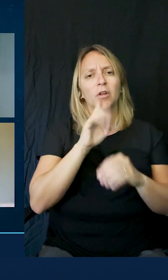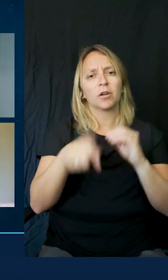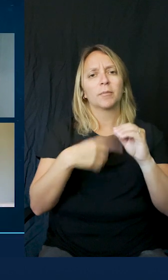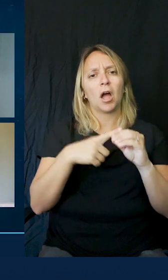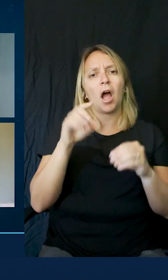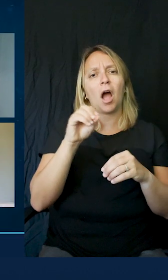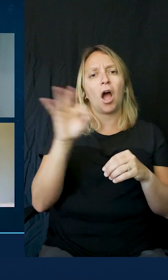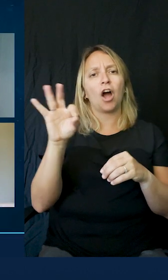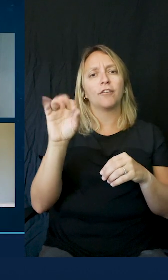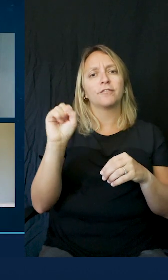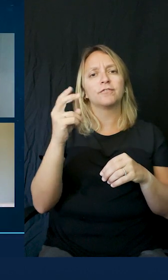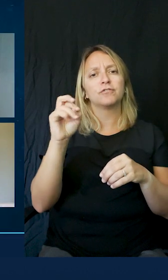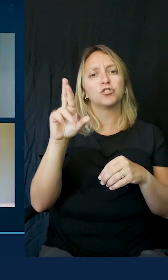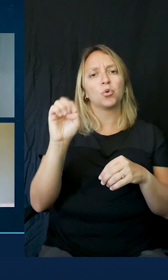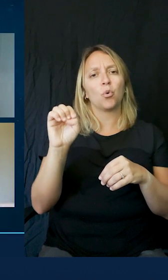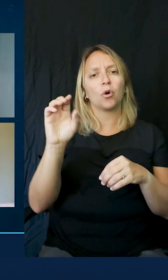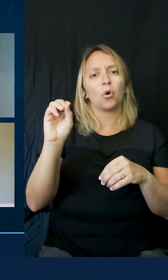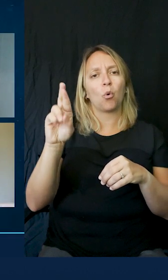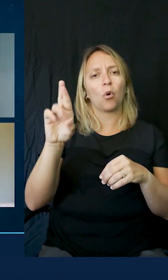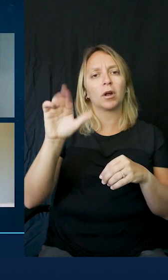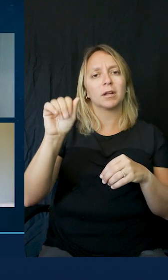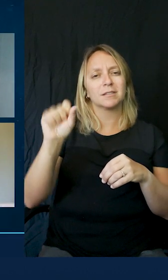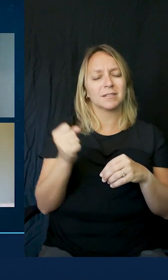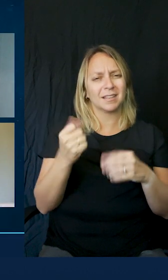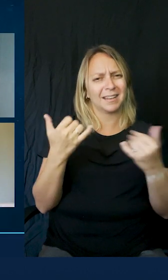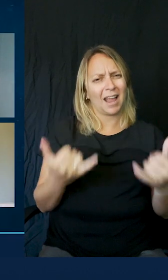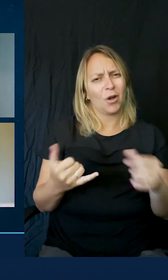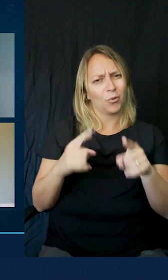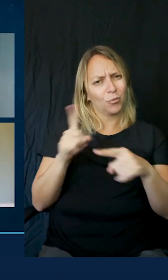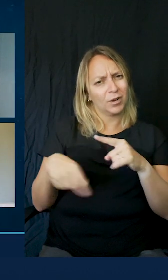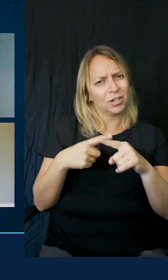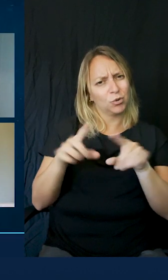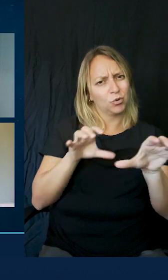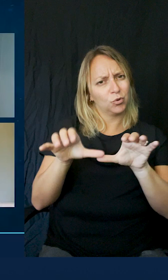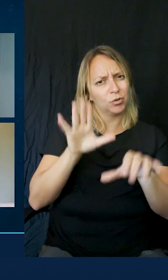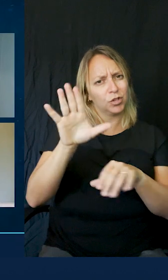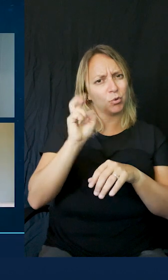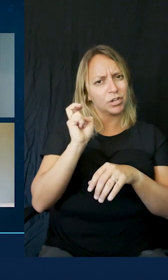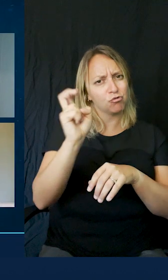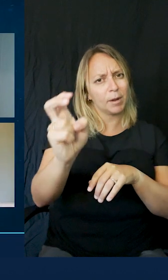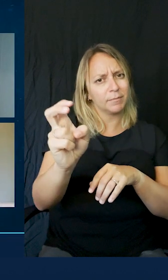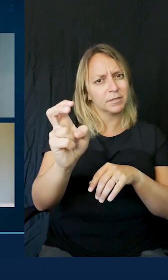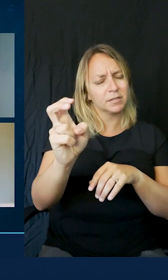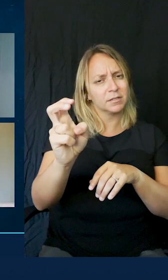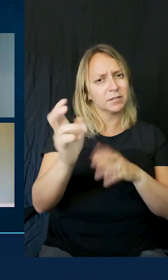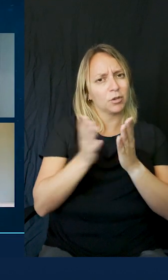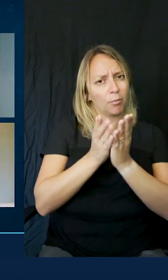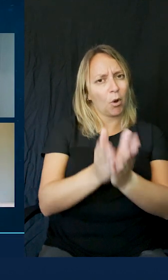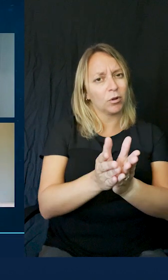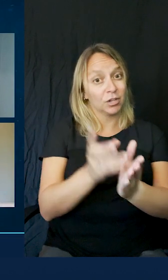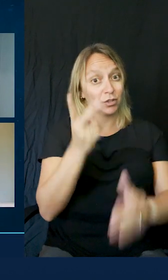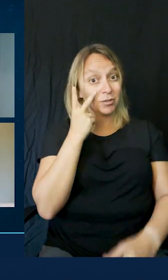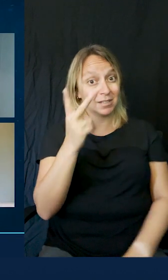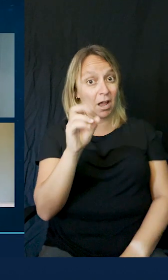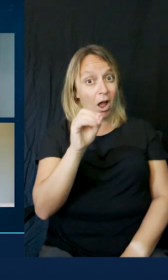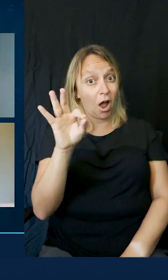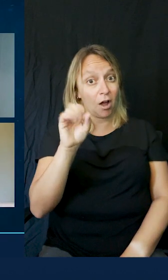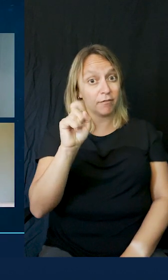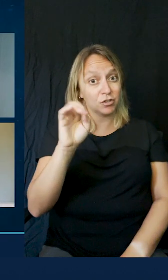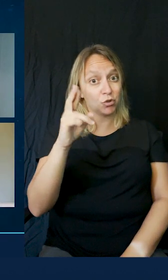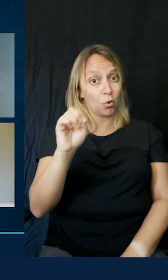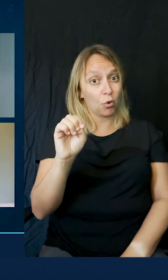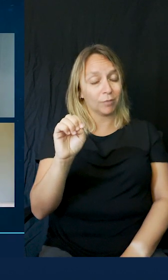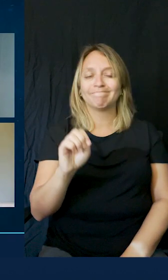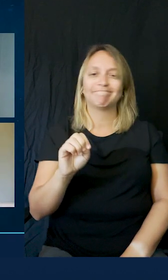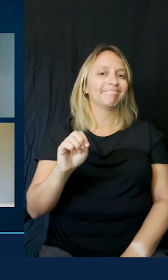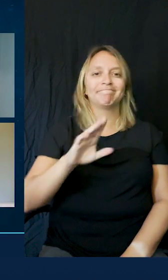orcas. Natalie, when you're doing your trips, do you ever see the offshore orcas? No, we haven't before. I've heard they've come